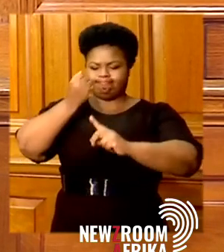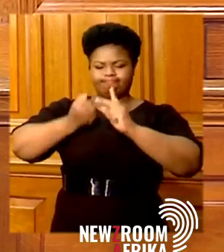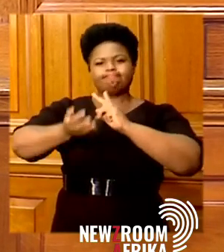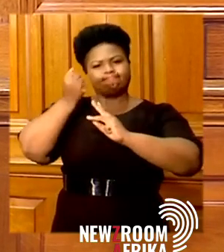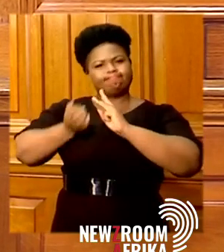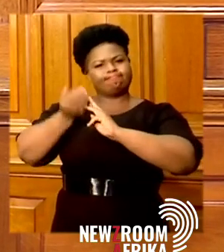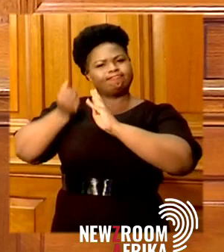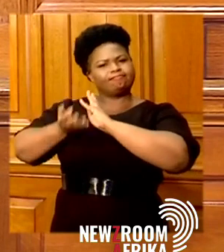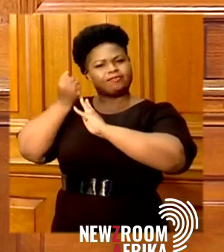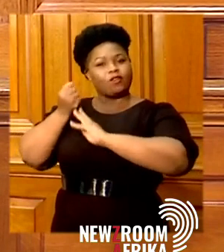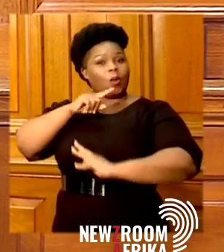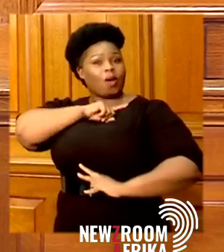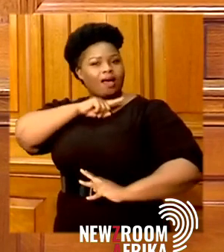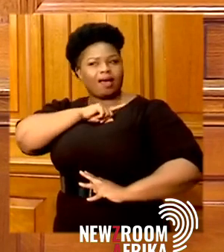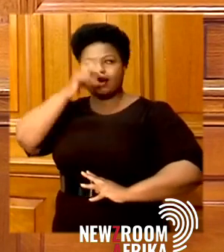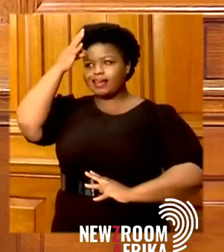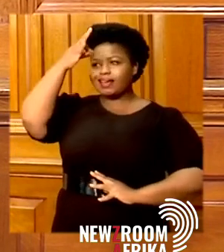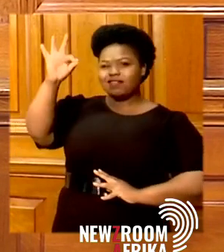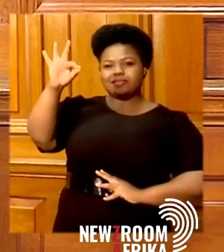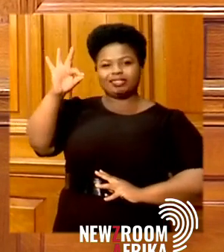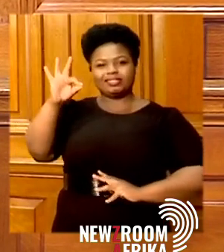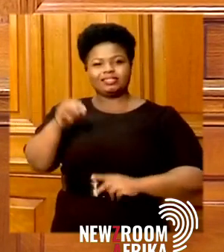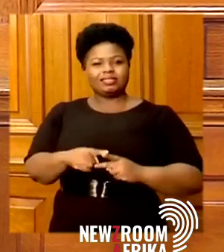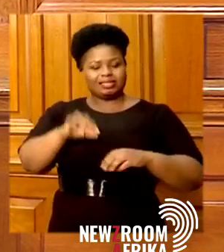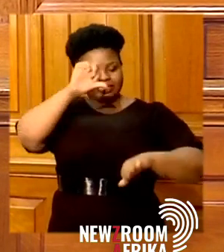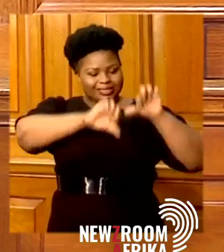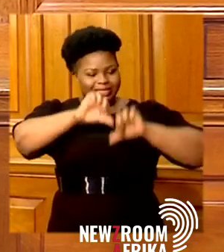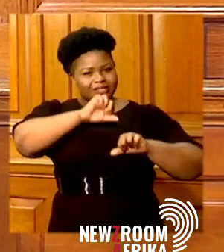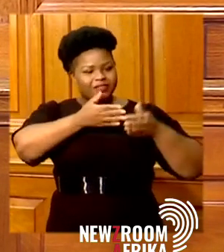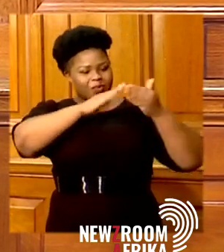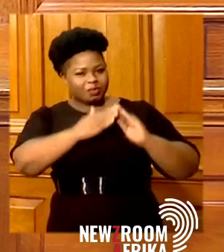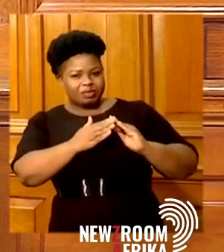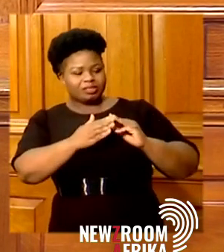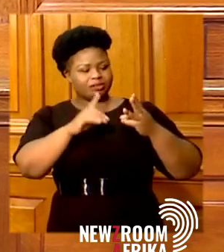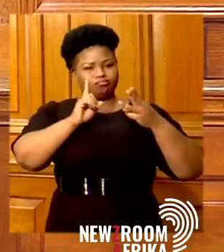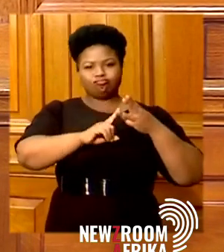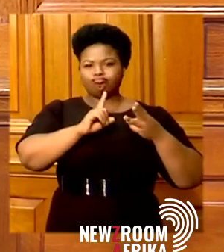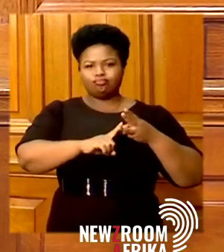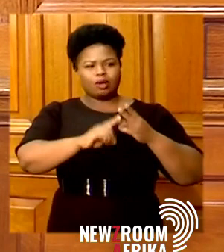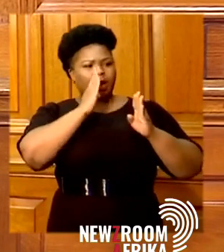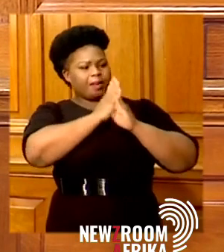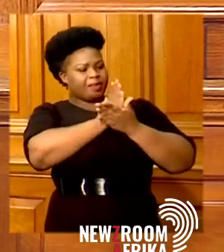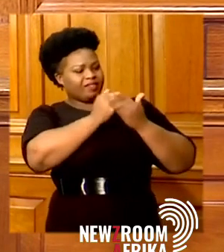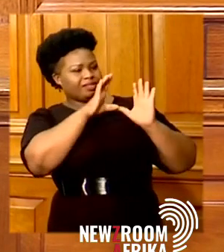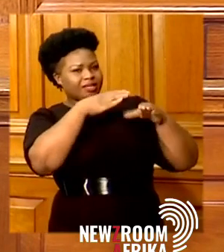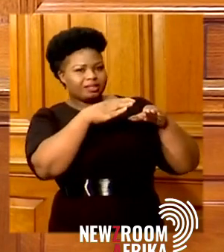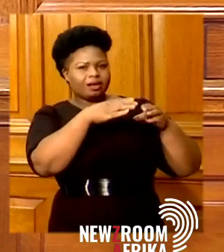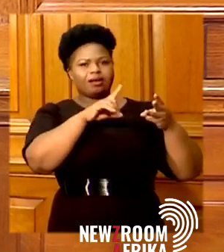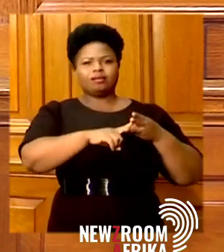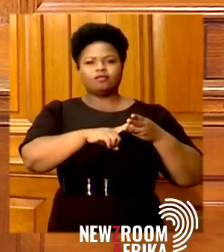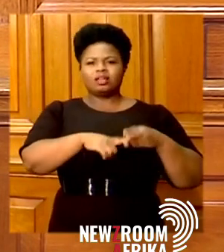we work together as a government, the scientific community, the private sector,